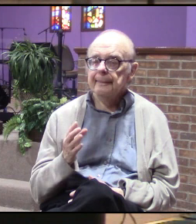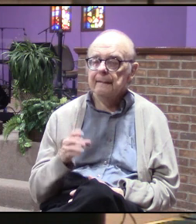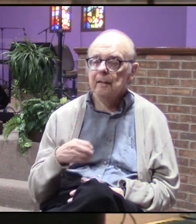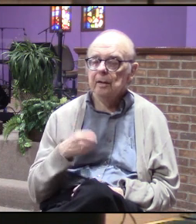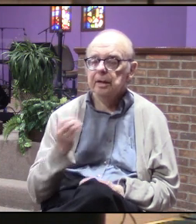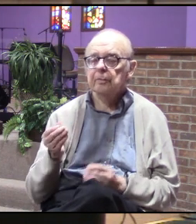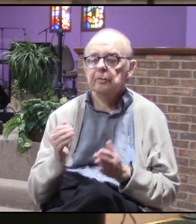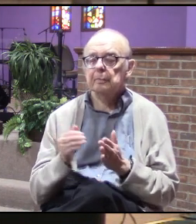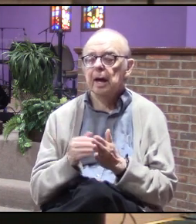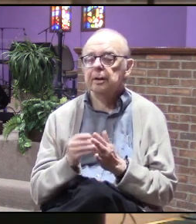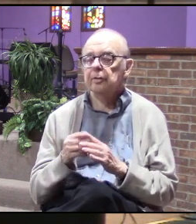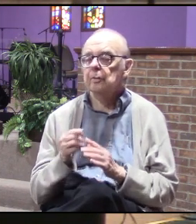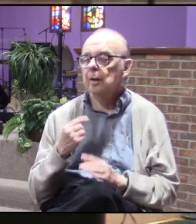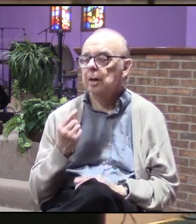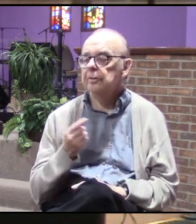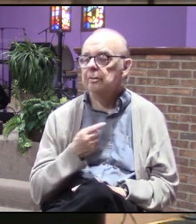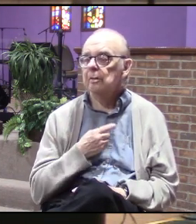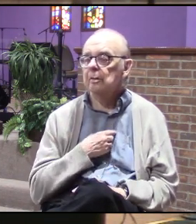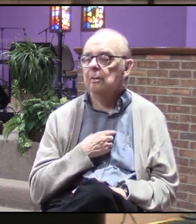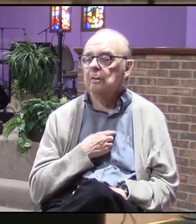gives back to us